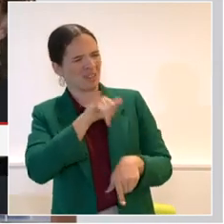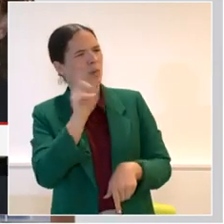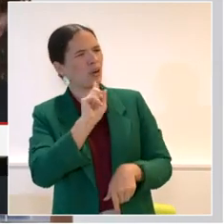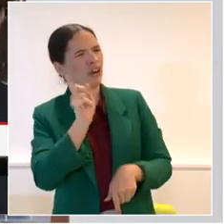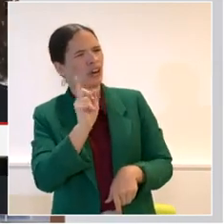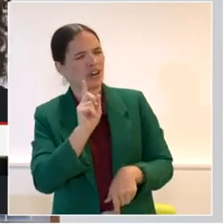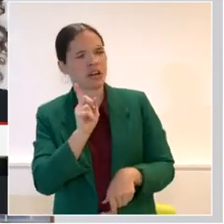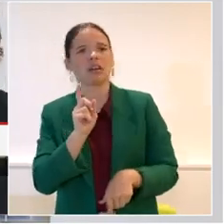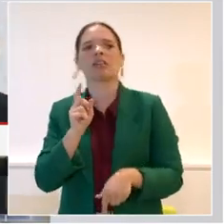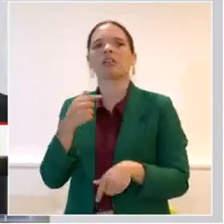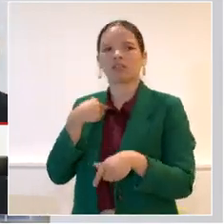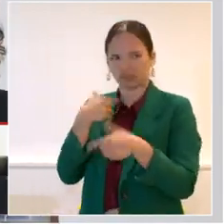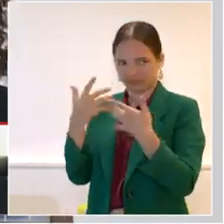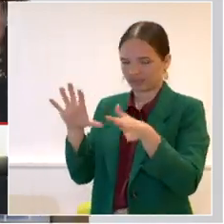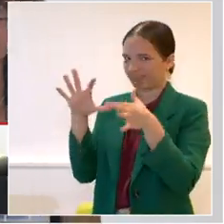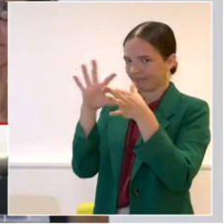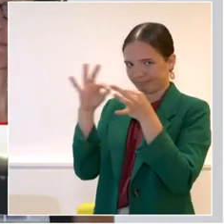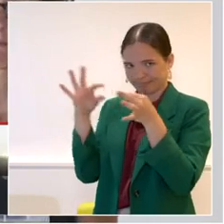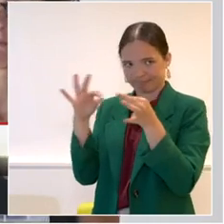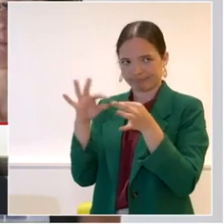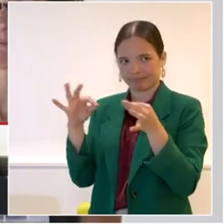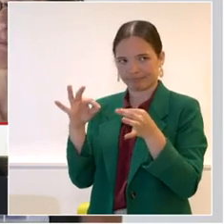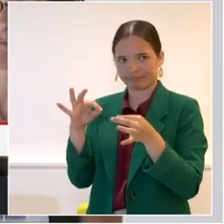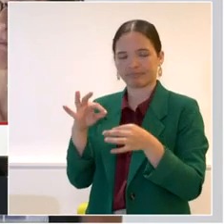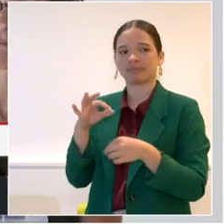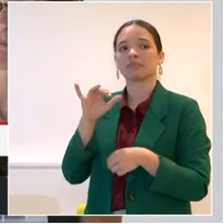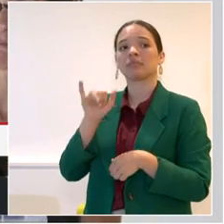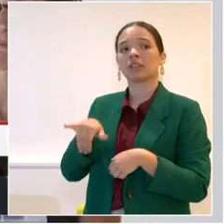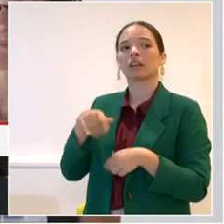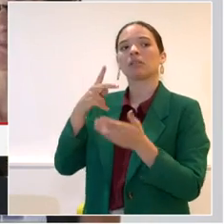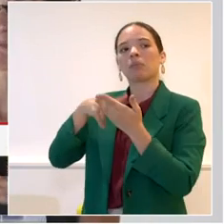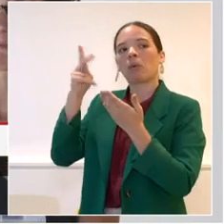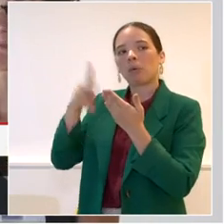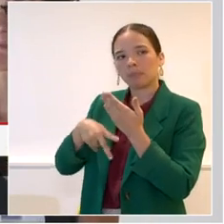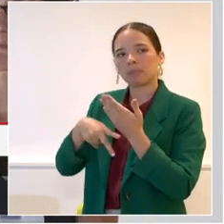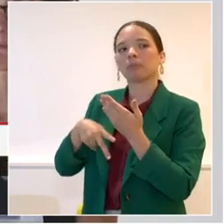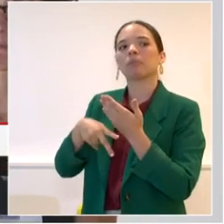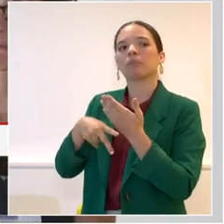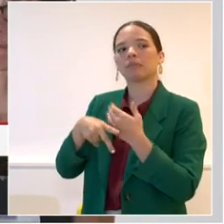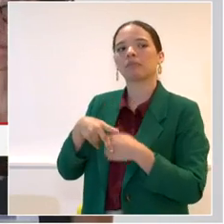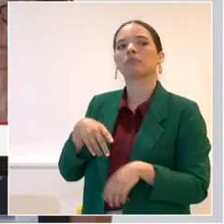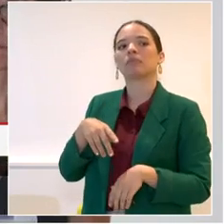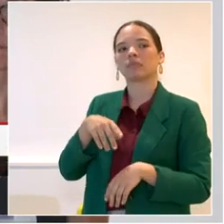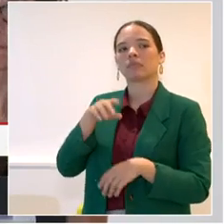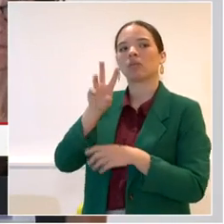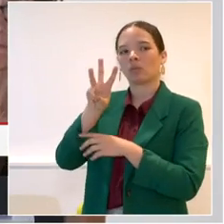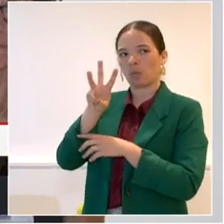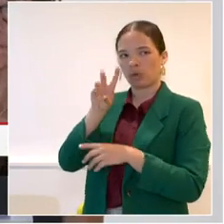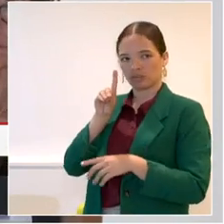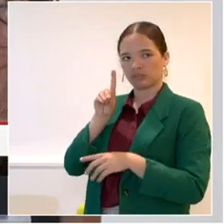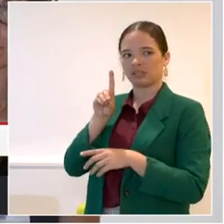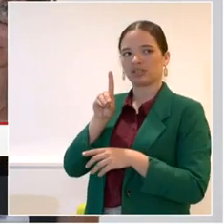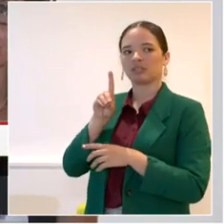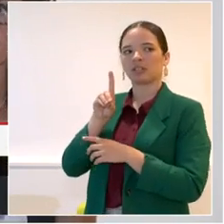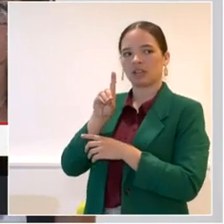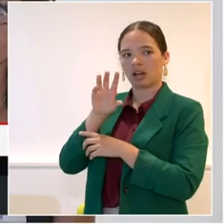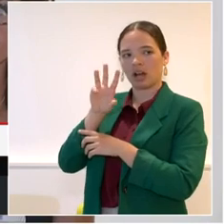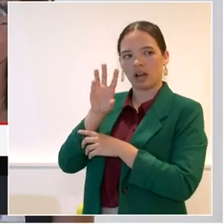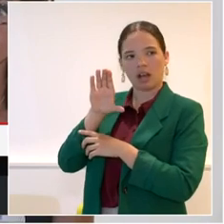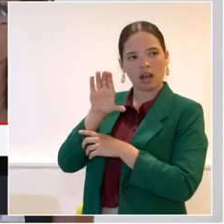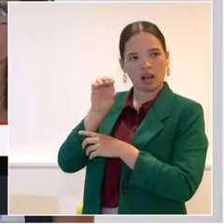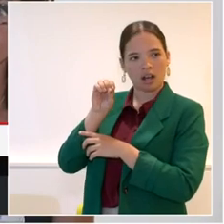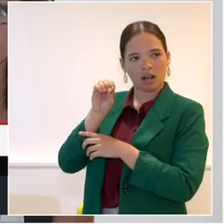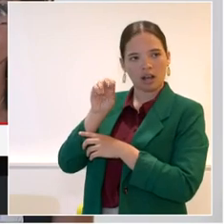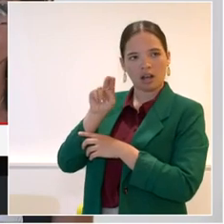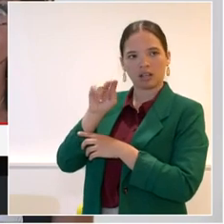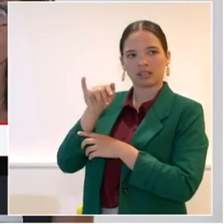mentioned, Sam, when I introduced it, I'm going to make a withdrawal of contingency cash from our cash